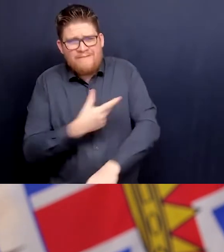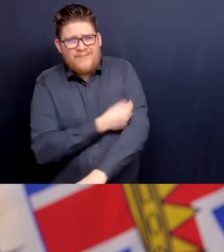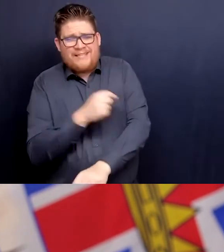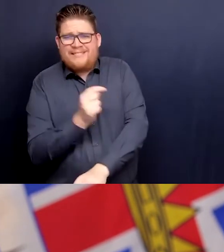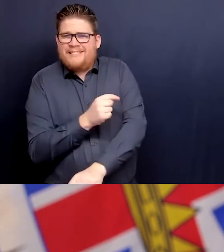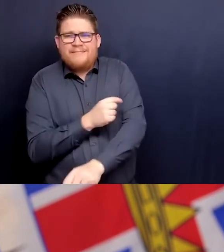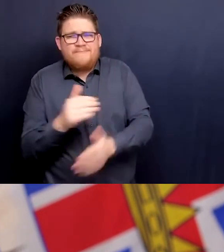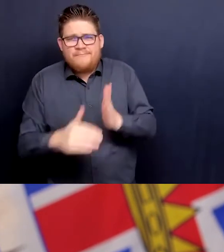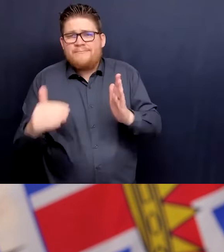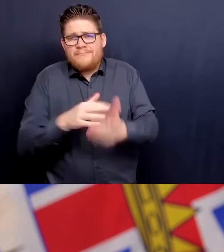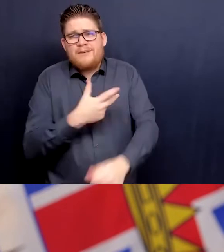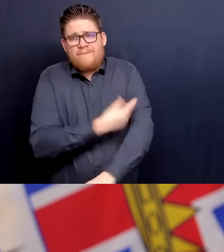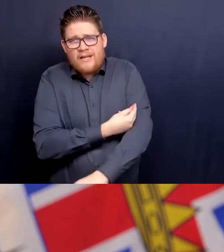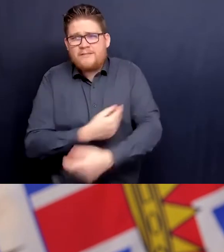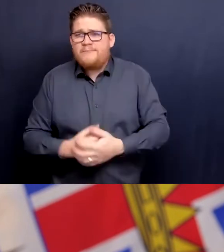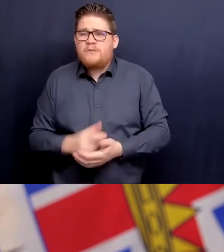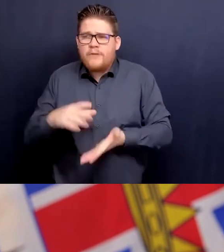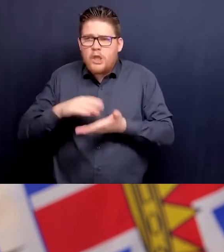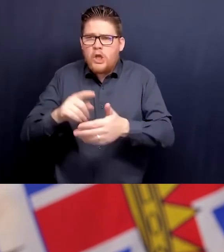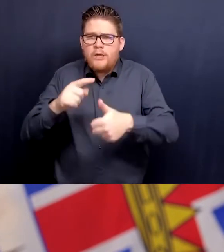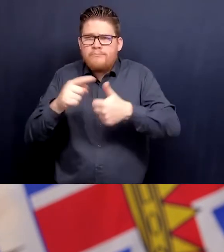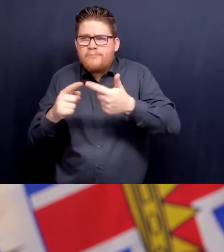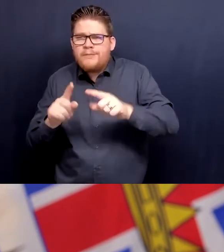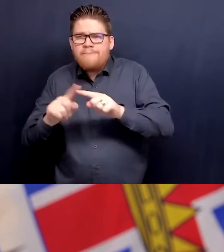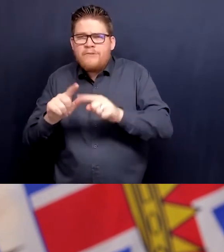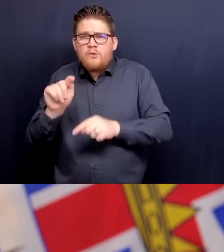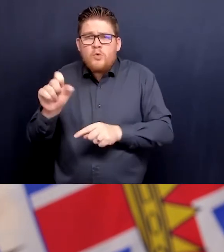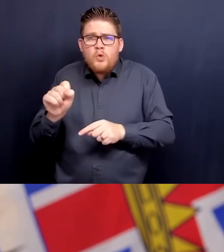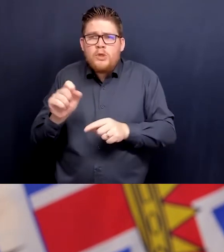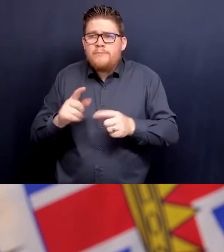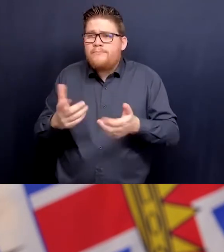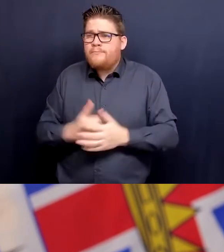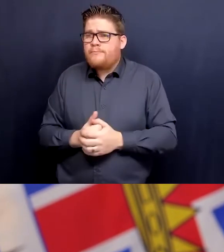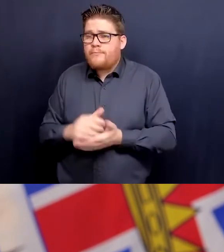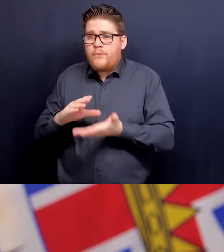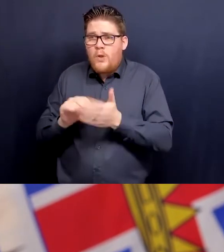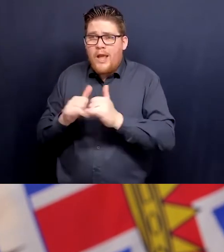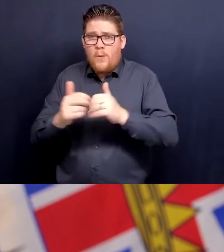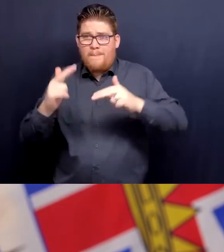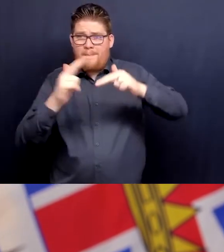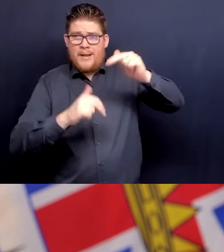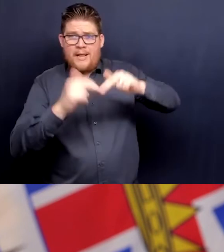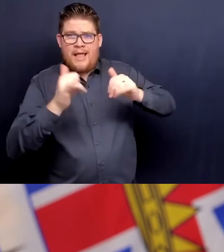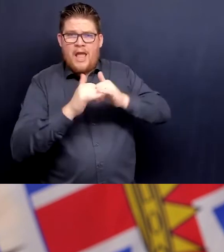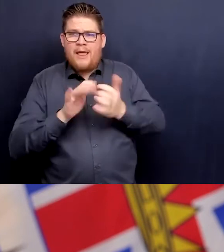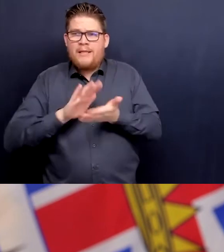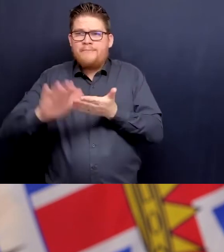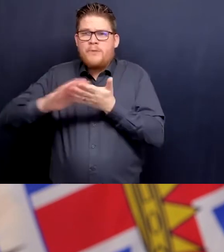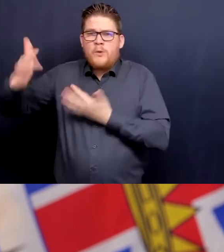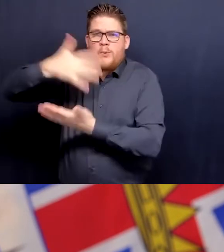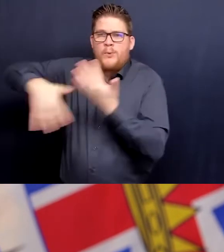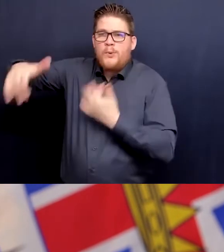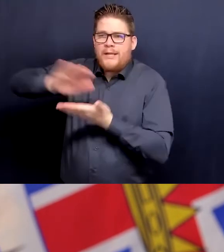of ventilation in buildings, both in workplaces, in healthcare, in schools. So those are things that we need to